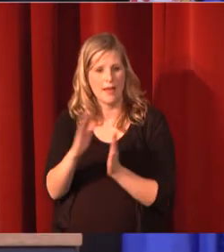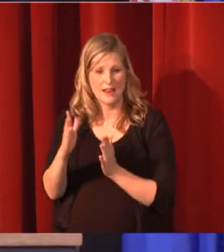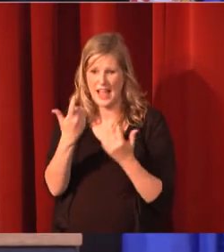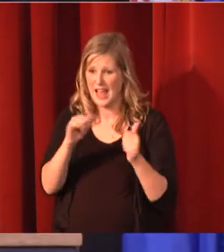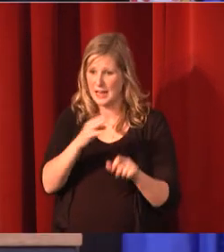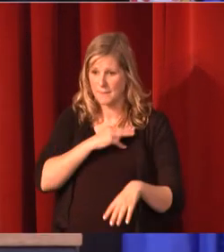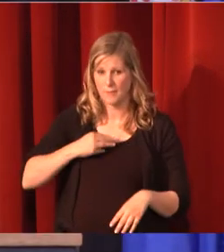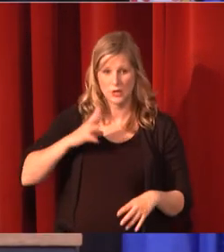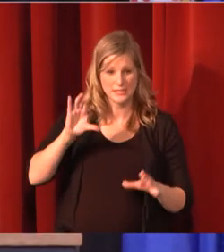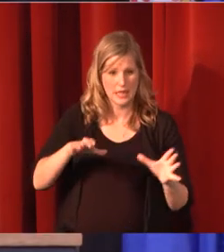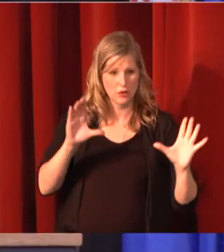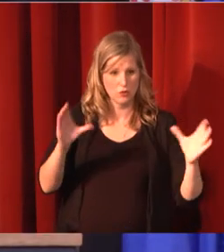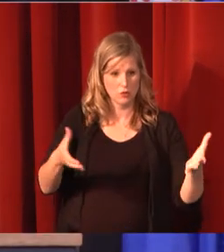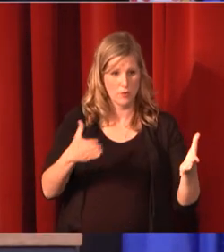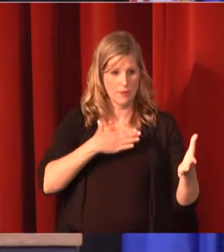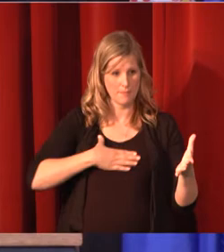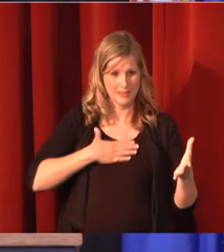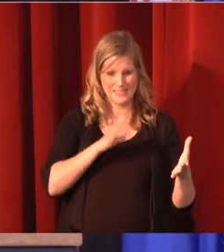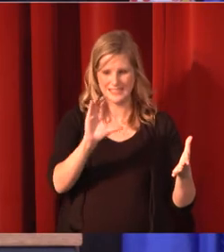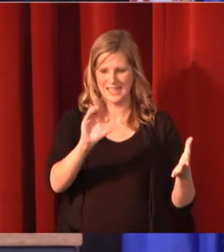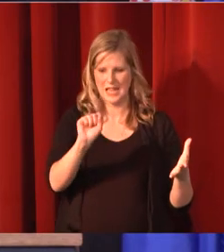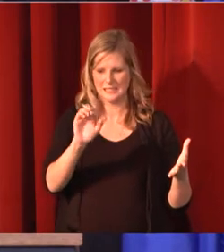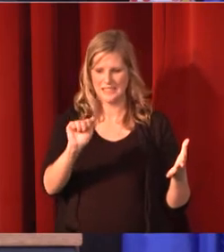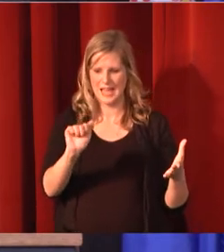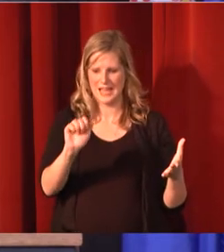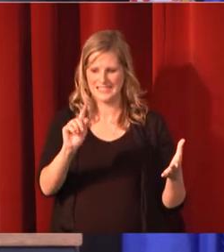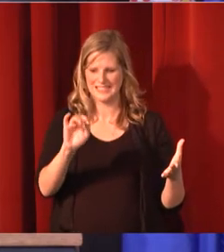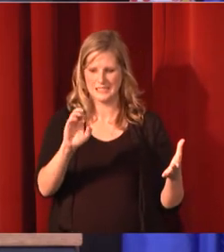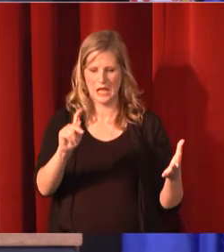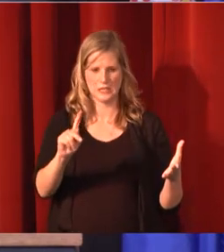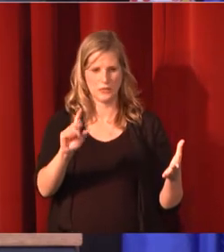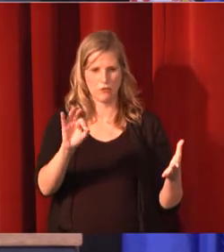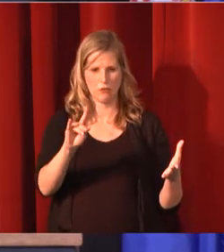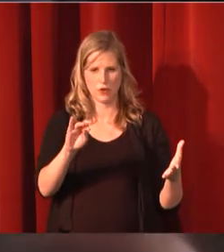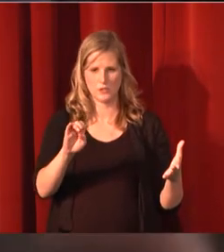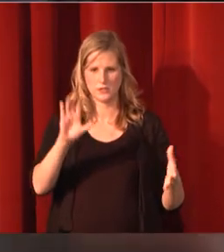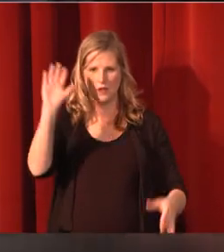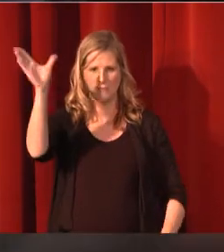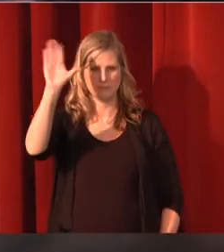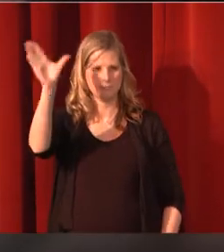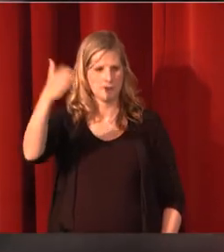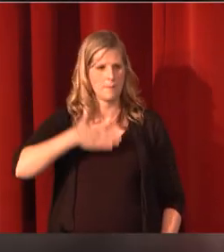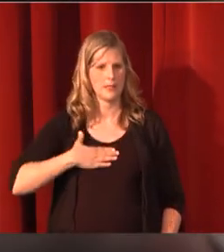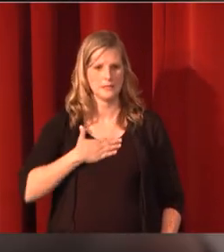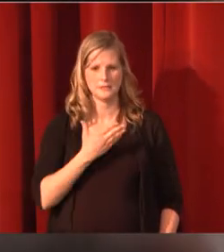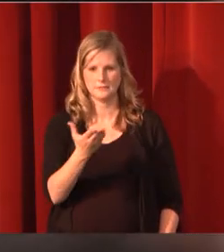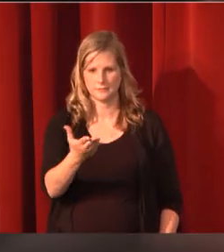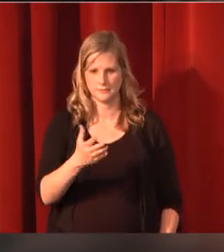members of that CSA task force who are in the room wave your hand to be recognized